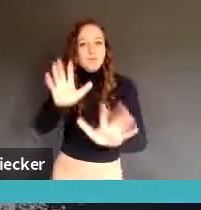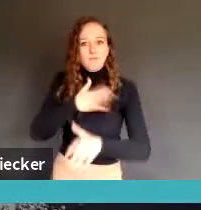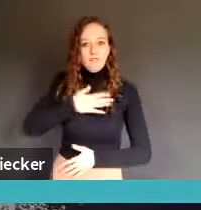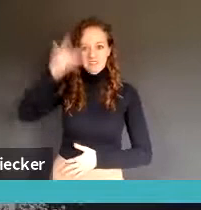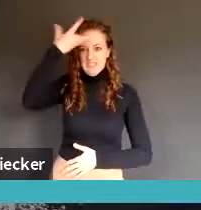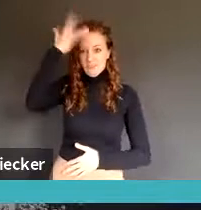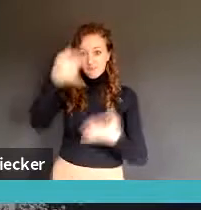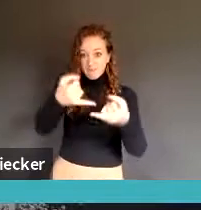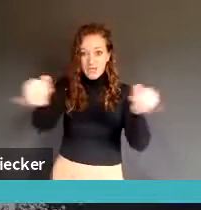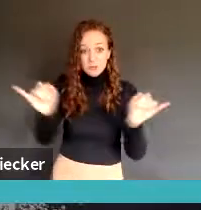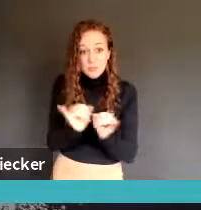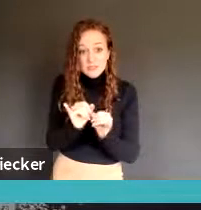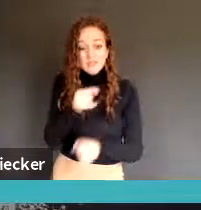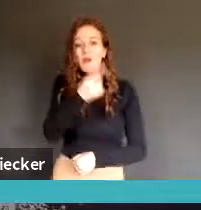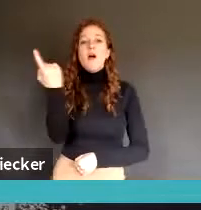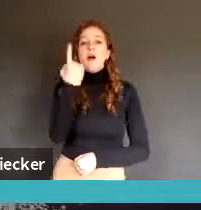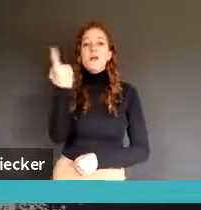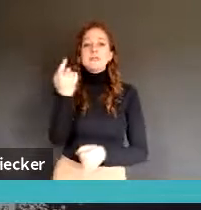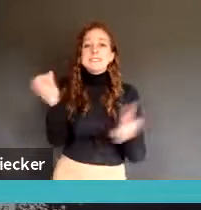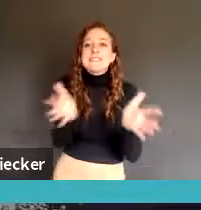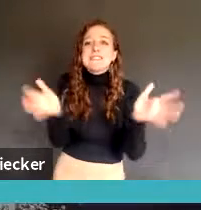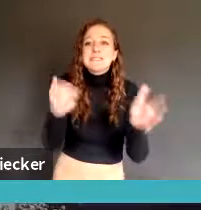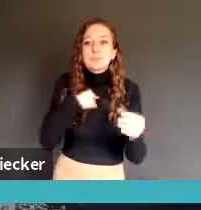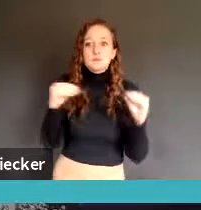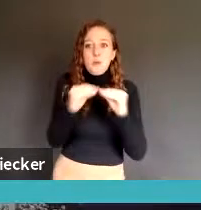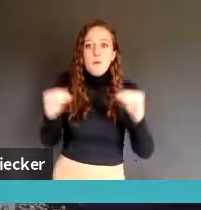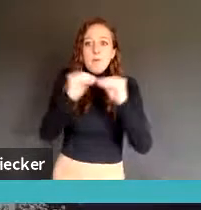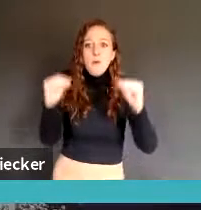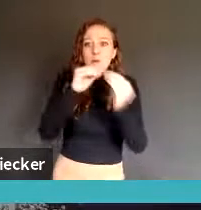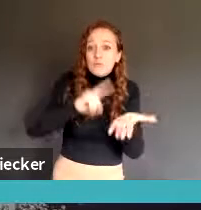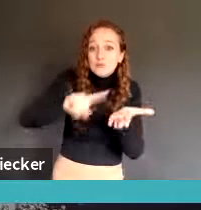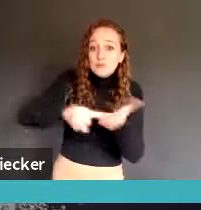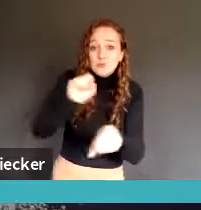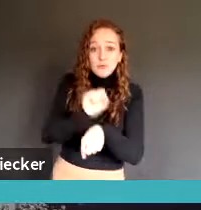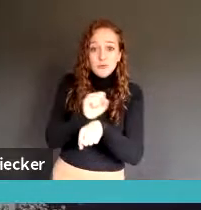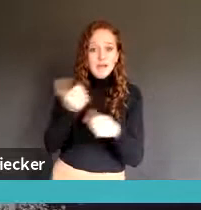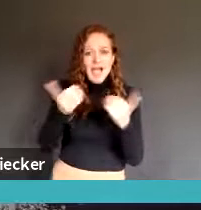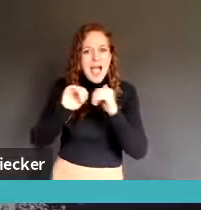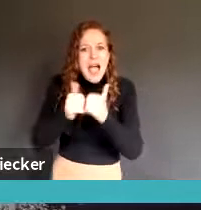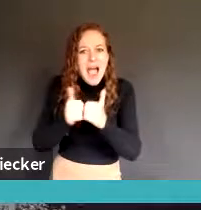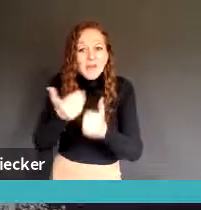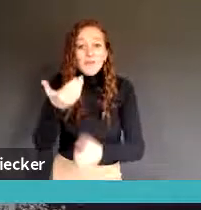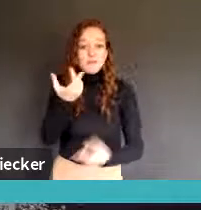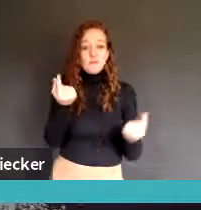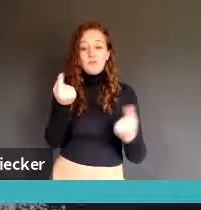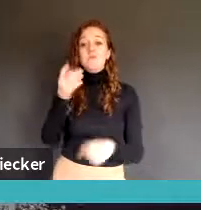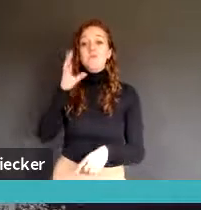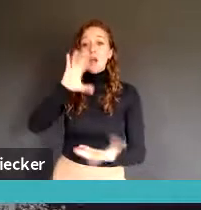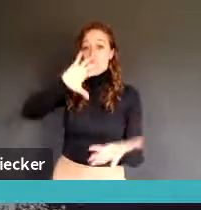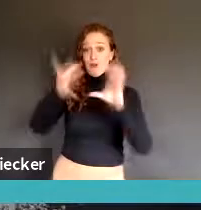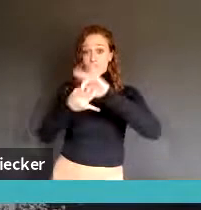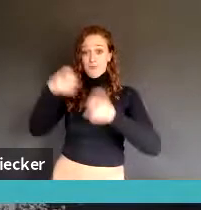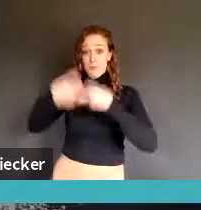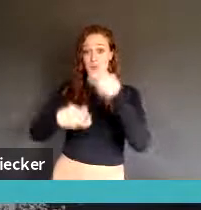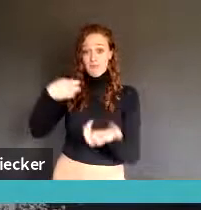reality. He really pushed my intellectual boundaries, and he would entice me with more research, right? Because